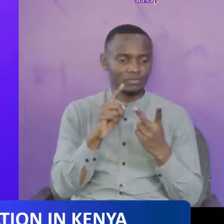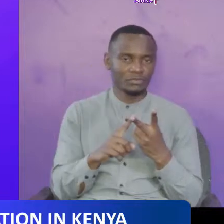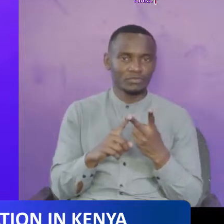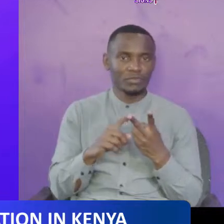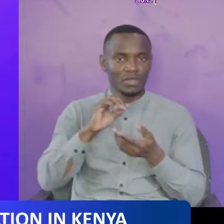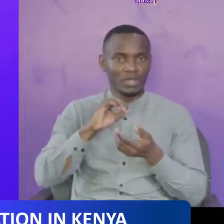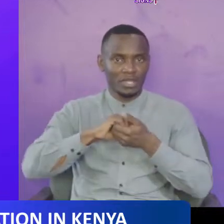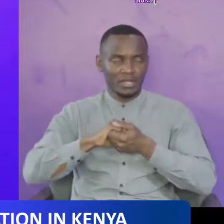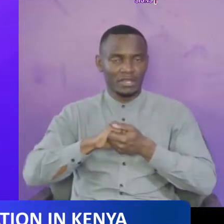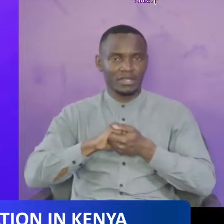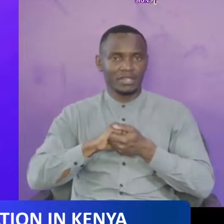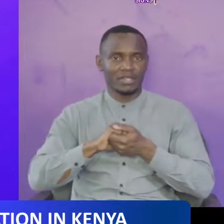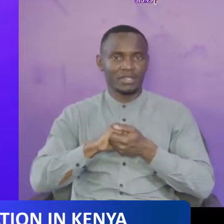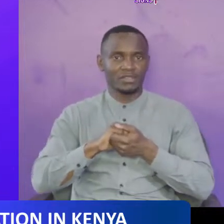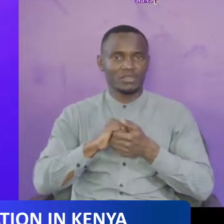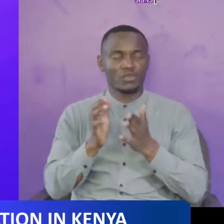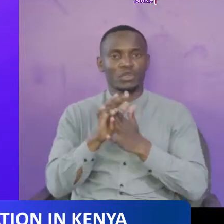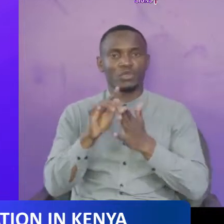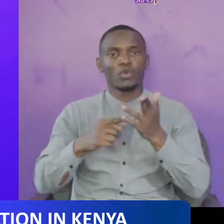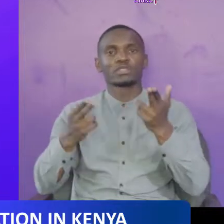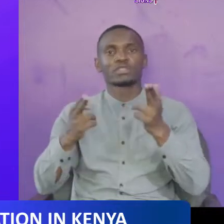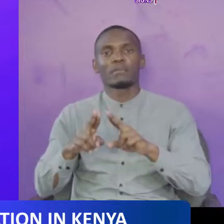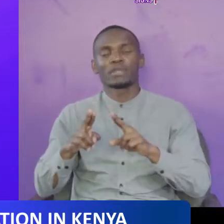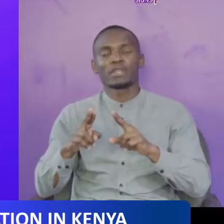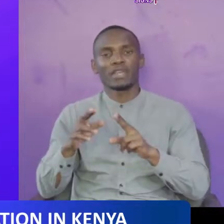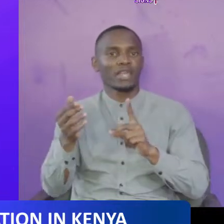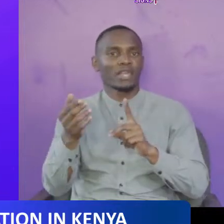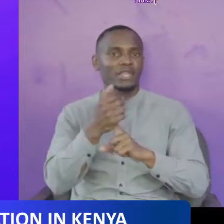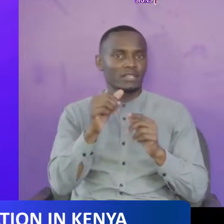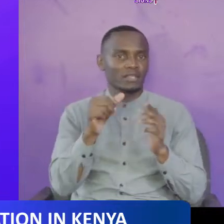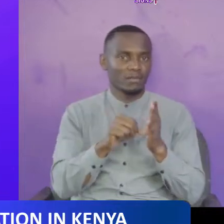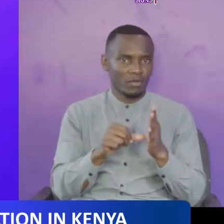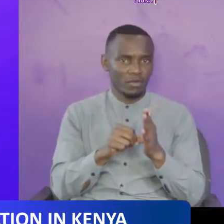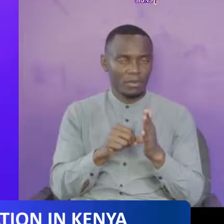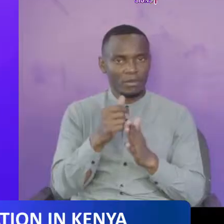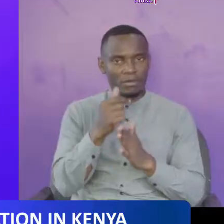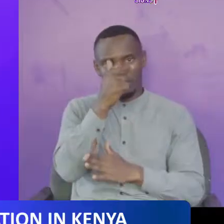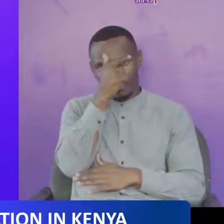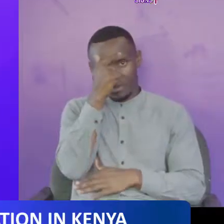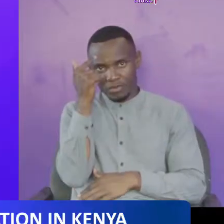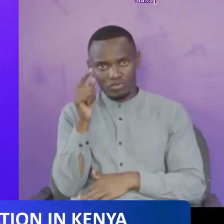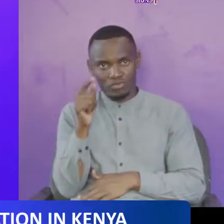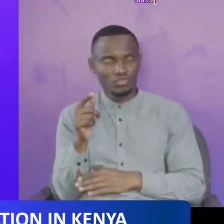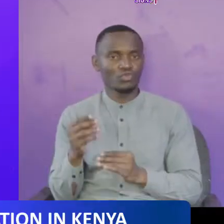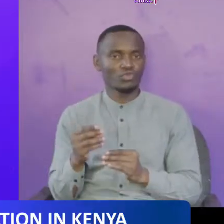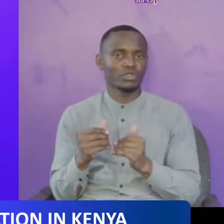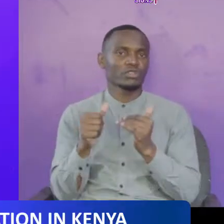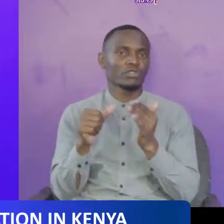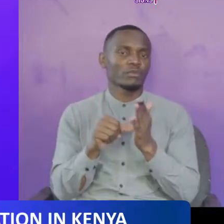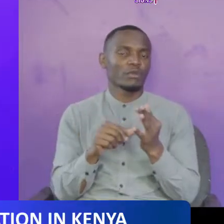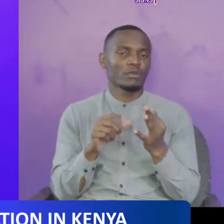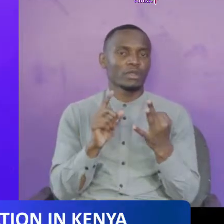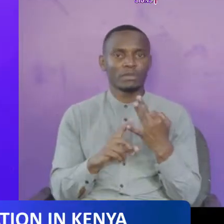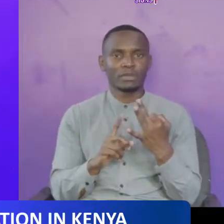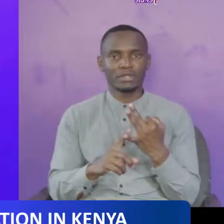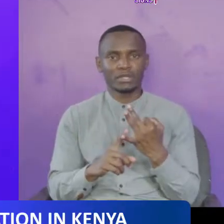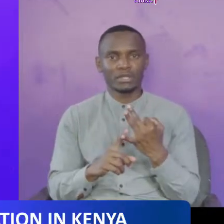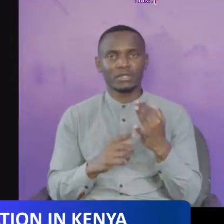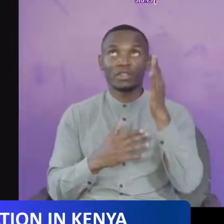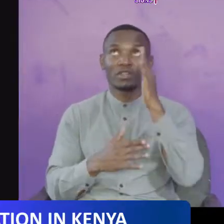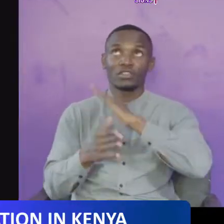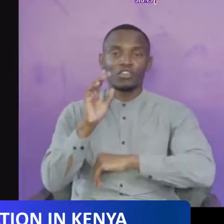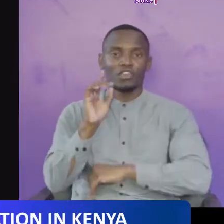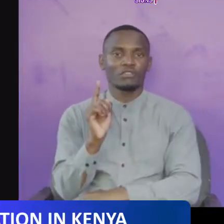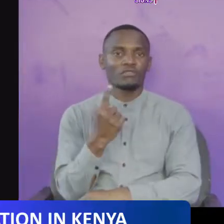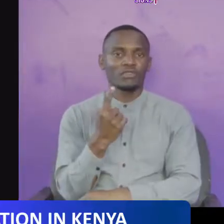engage with what's going on in life. Find where the problems are, because there's a place where you're going to solve a problem. And number 3, put God first. He